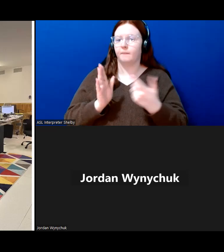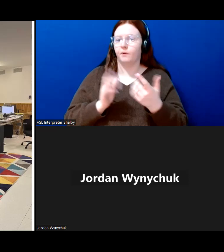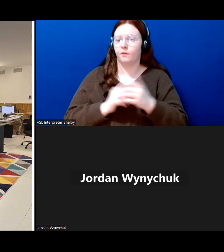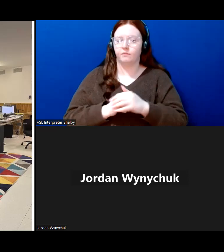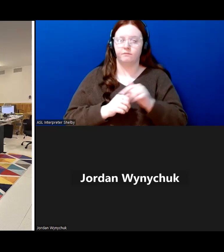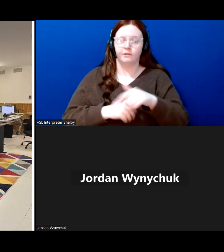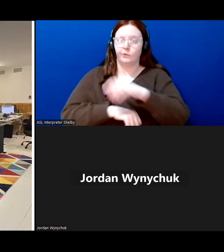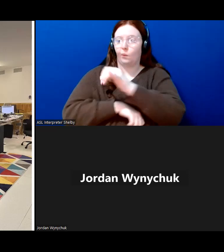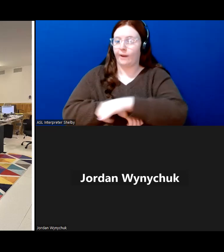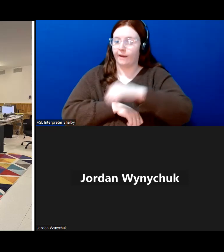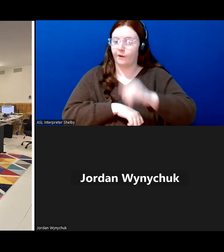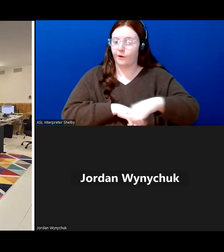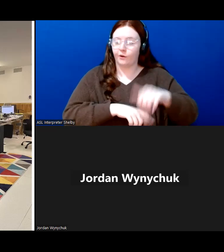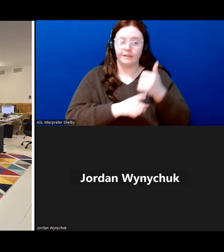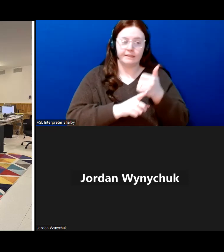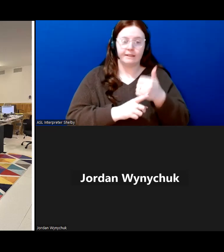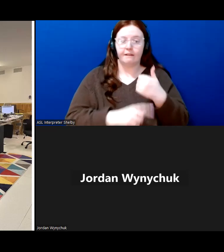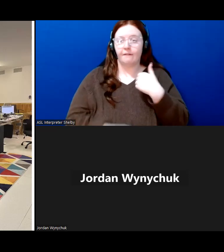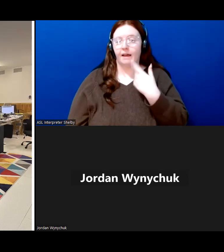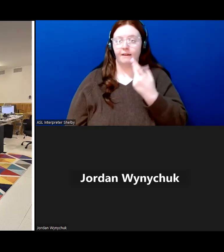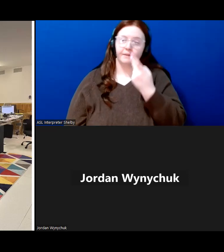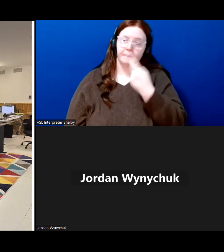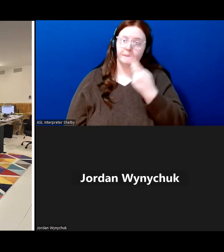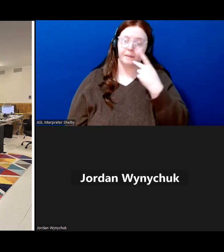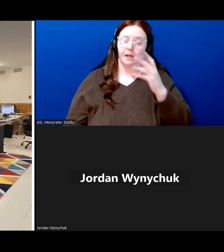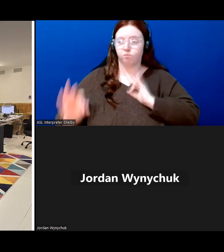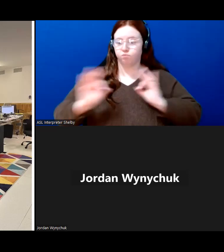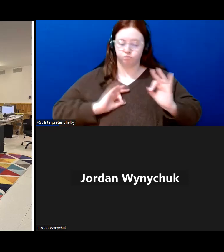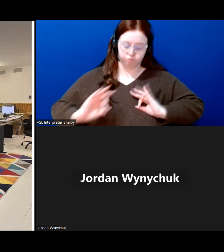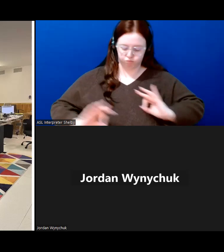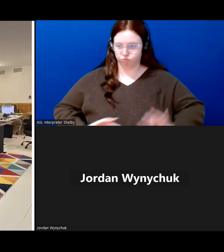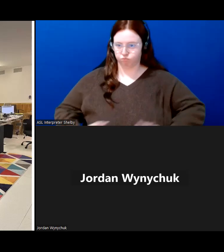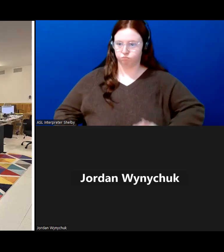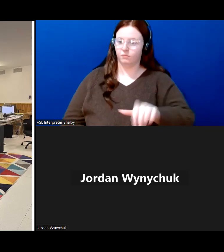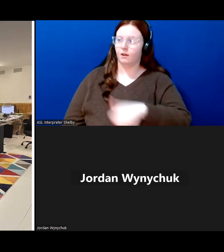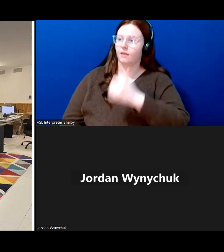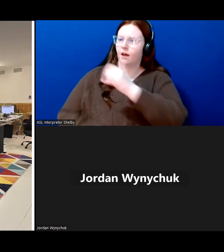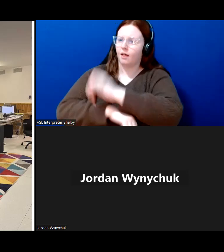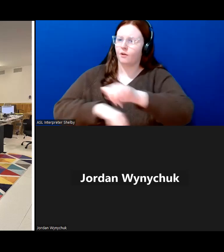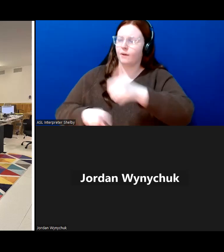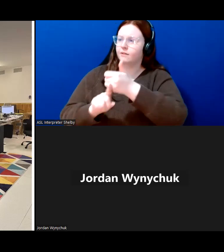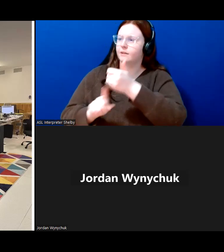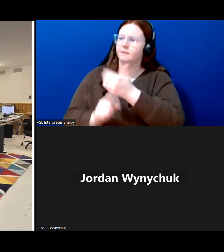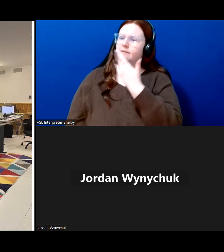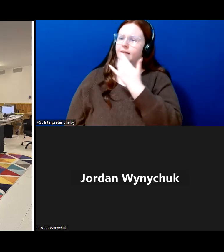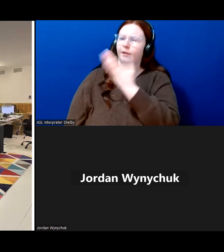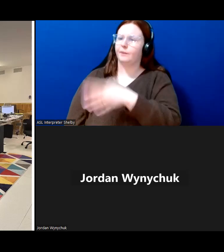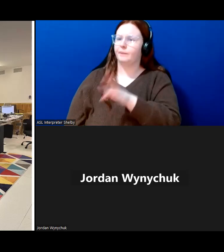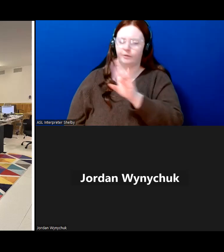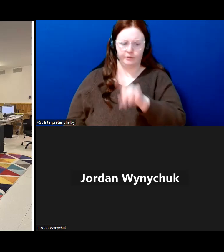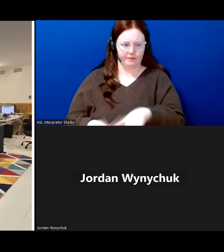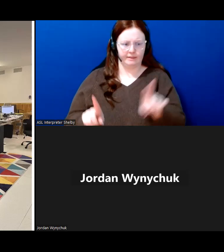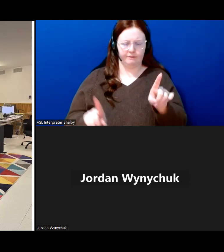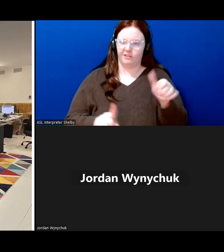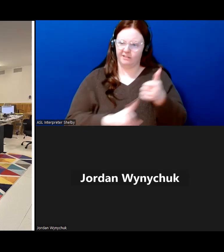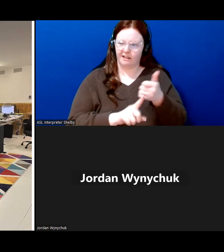whale has pink polka dots and the rest of the whales are blue, and the whale might feel left